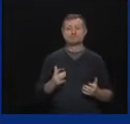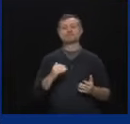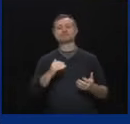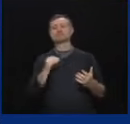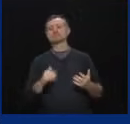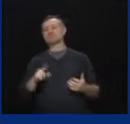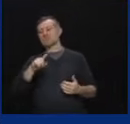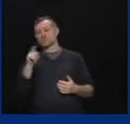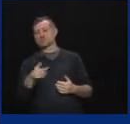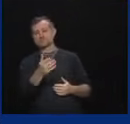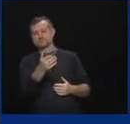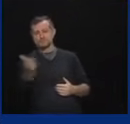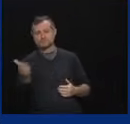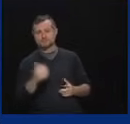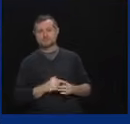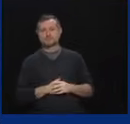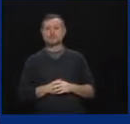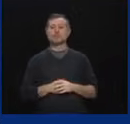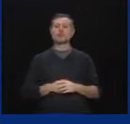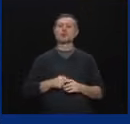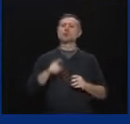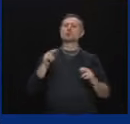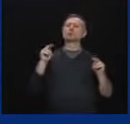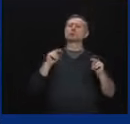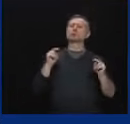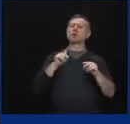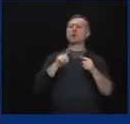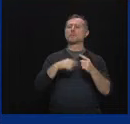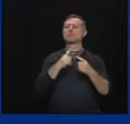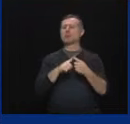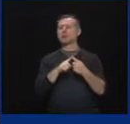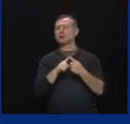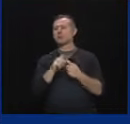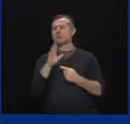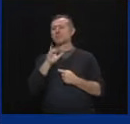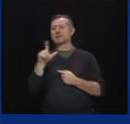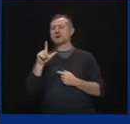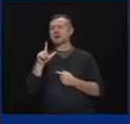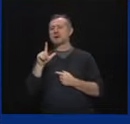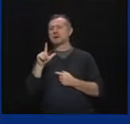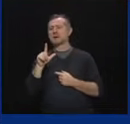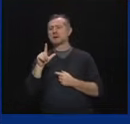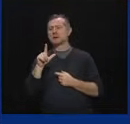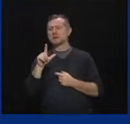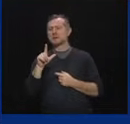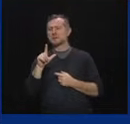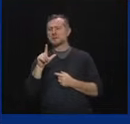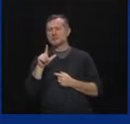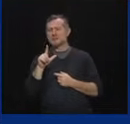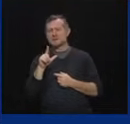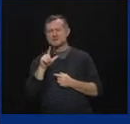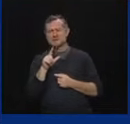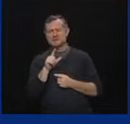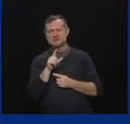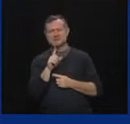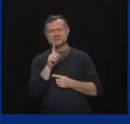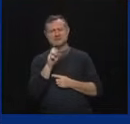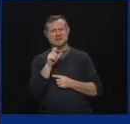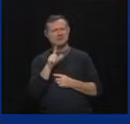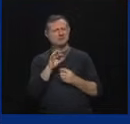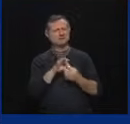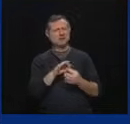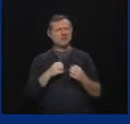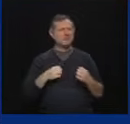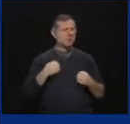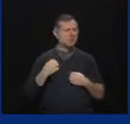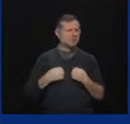ask about the negotiations about the Bill Stadium. To what extent is the deal with the Bills about the city's emotional attachment to